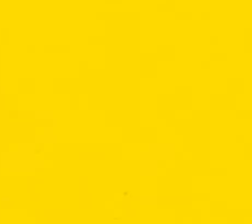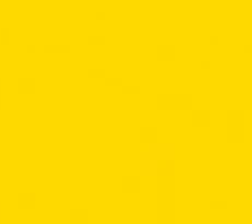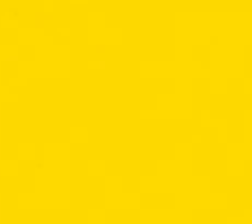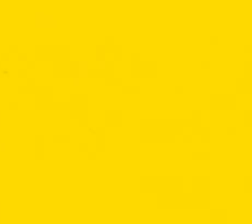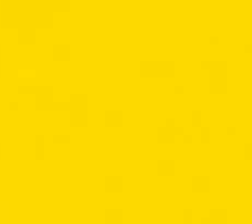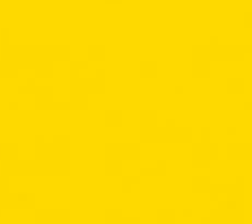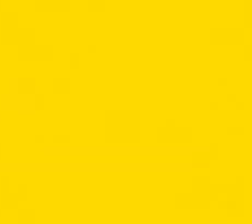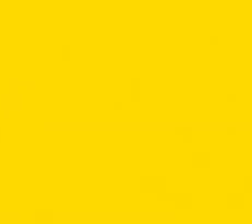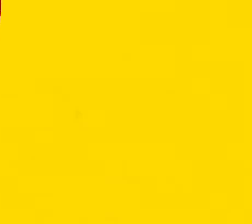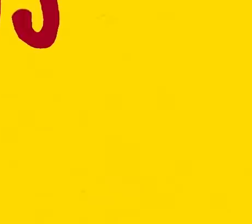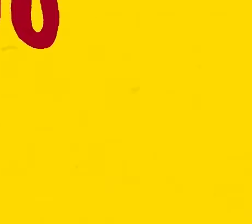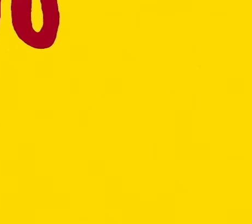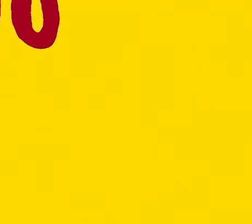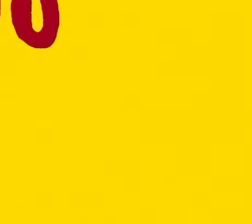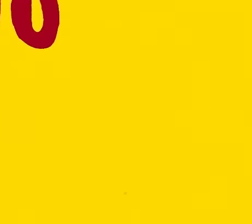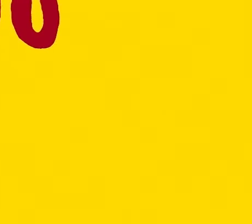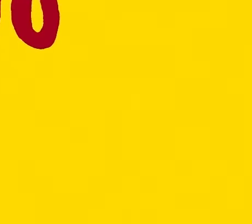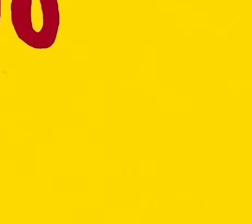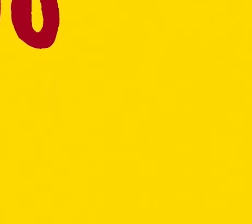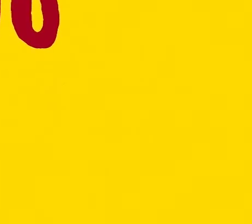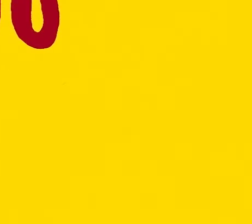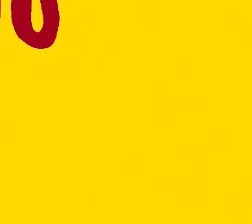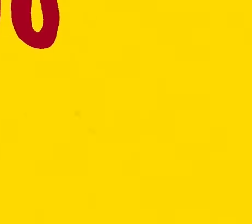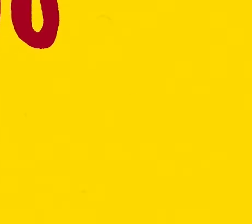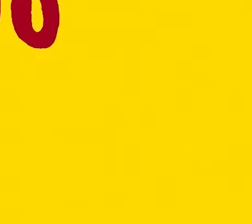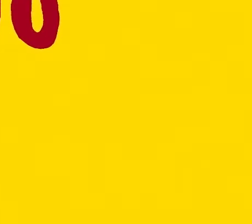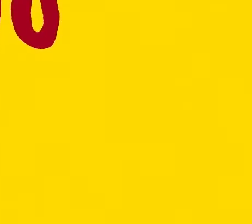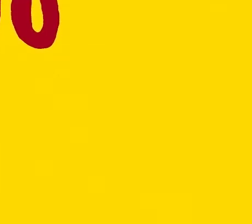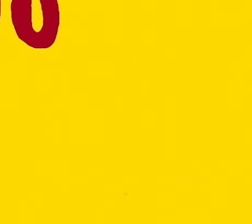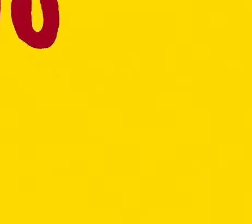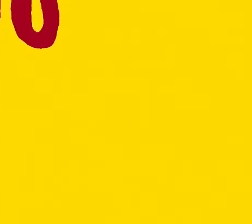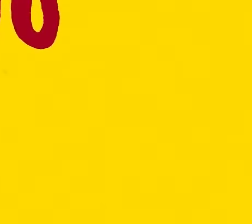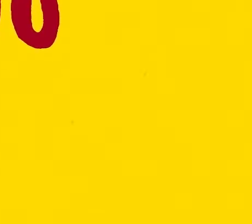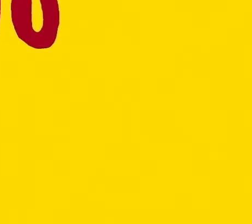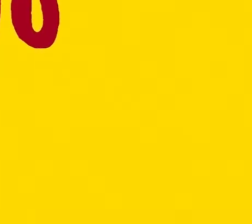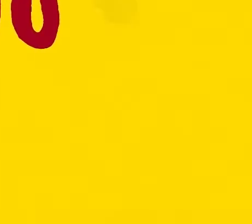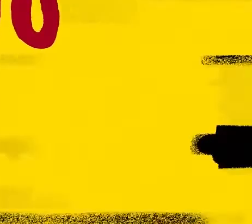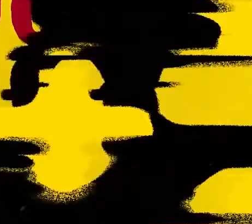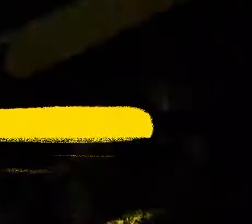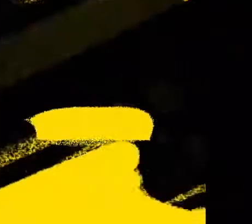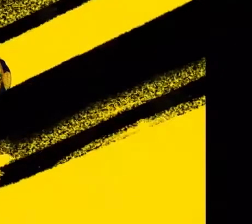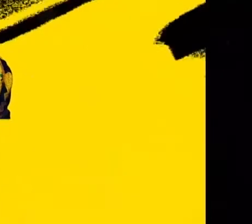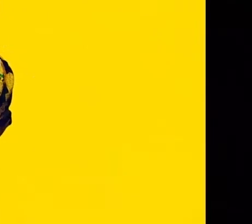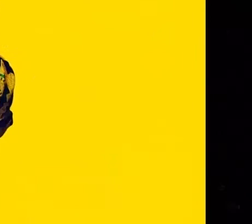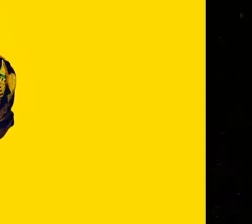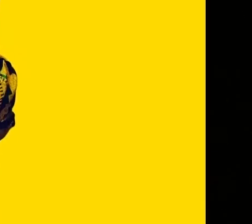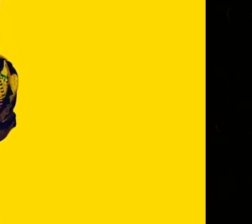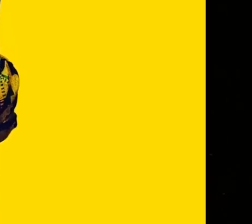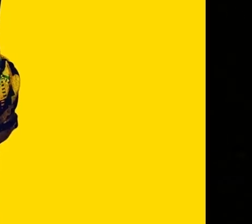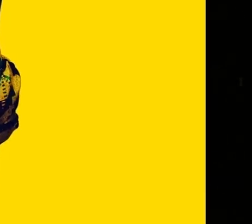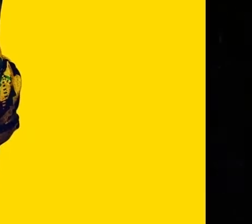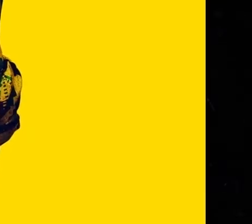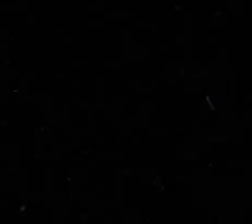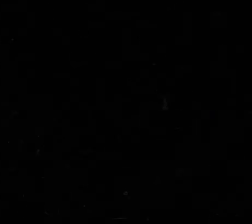Our award-winning Albina Queens photo project is both art and activism. This ongoing series marks an occasion